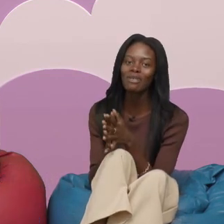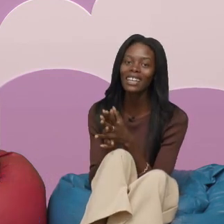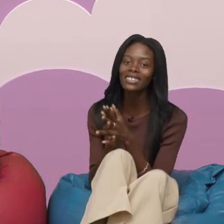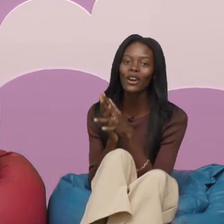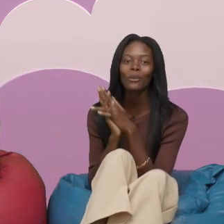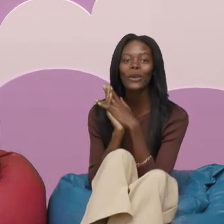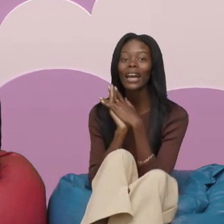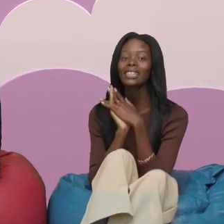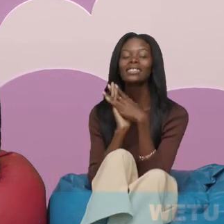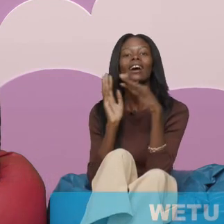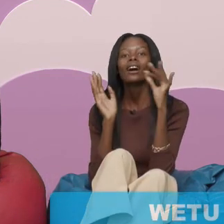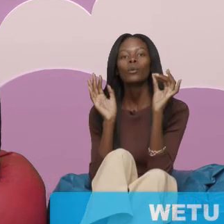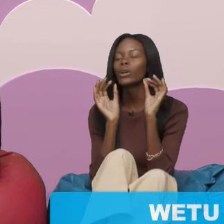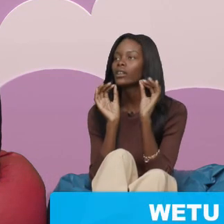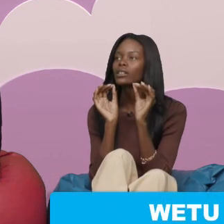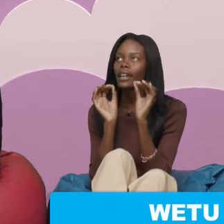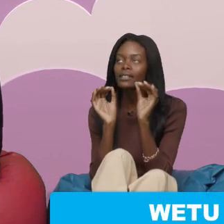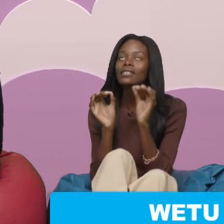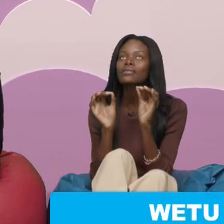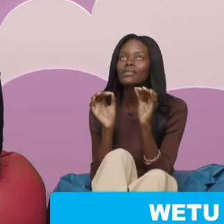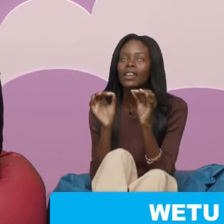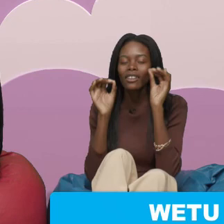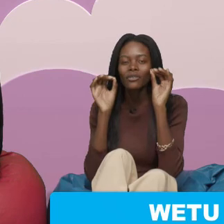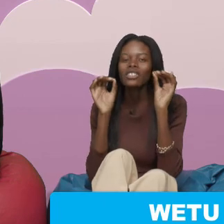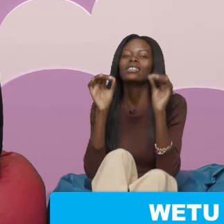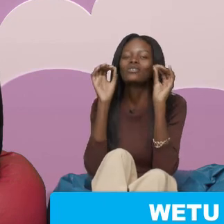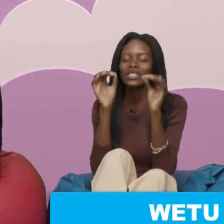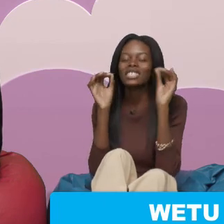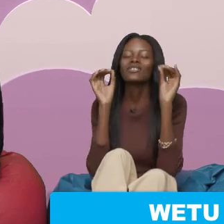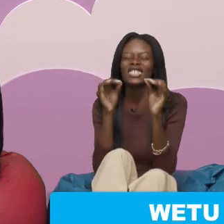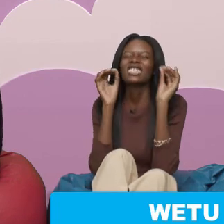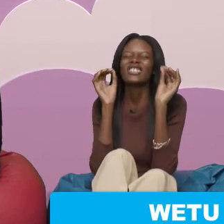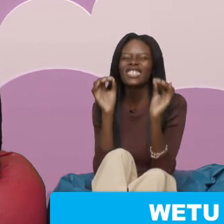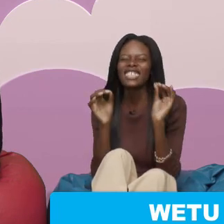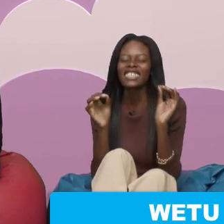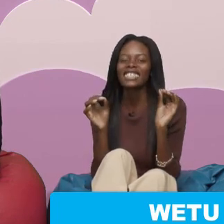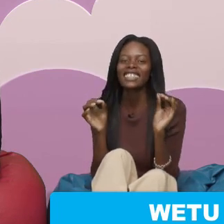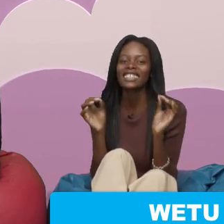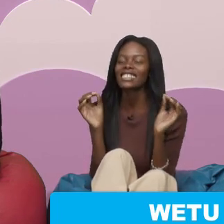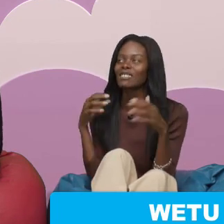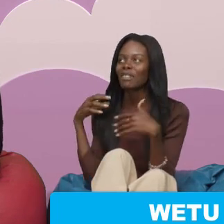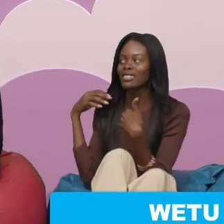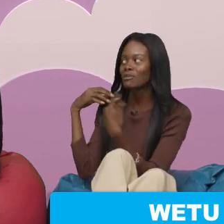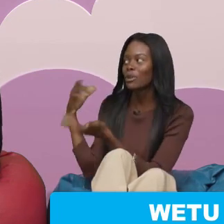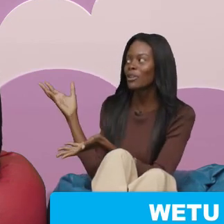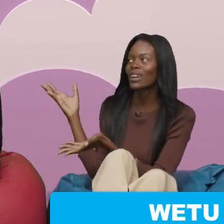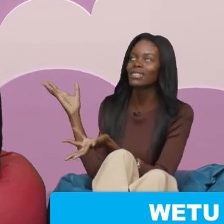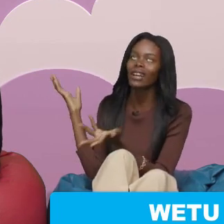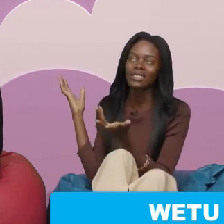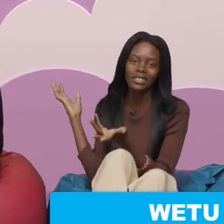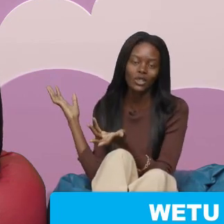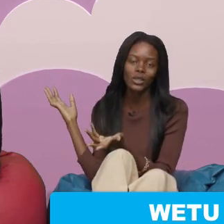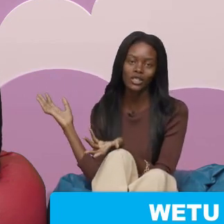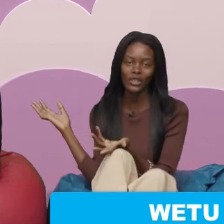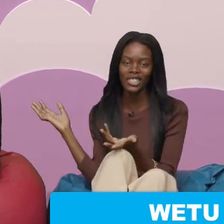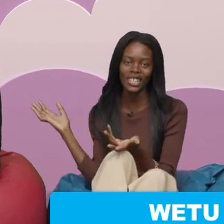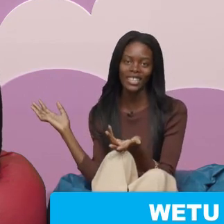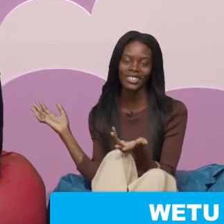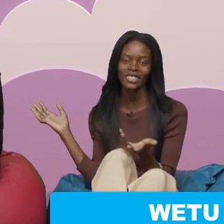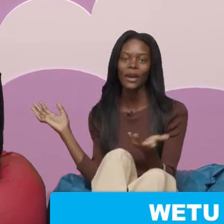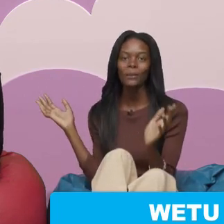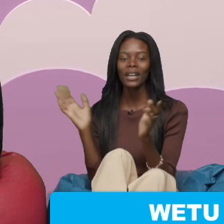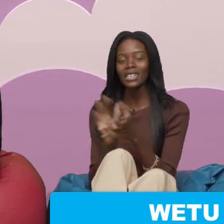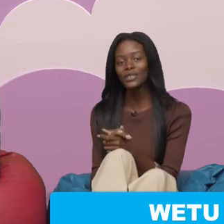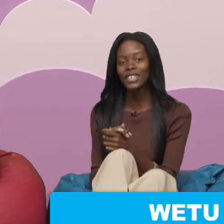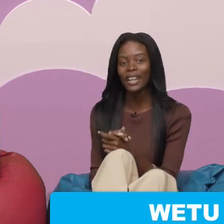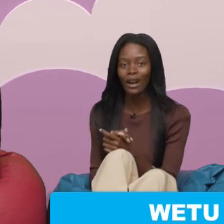much. I hope you guys were active and really excited as much as Puku was. I could see she was so excited.